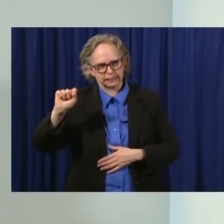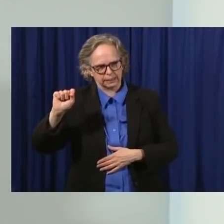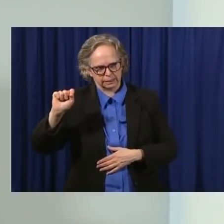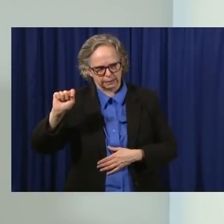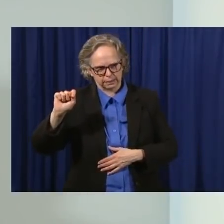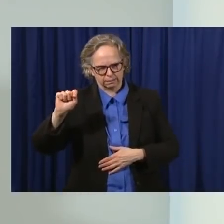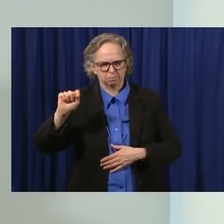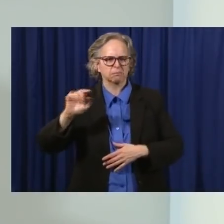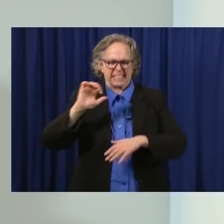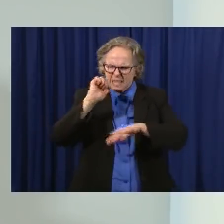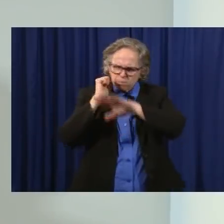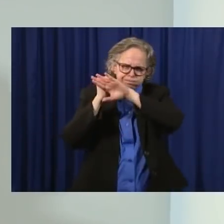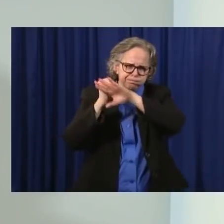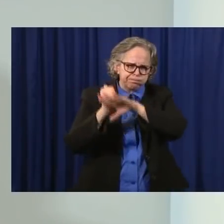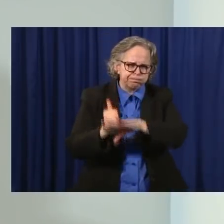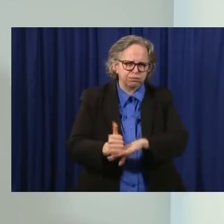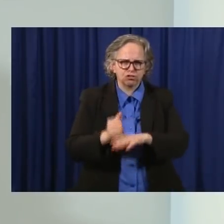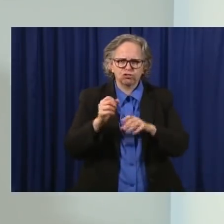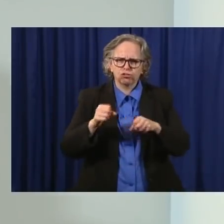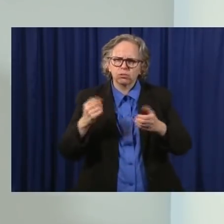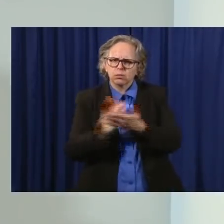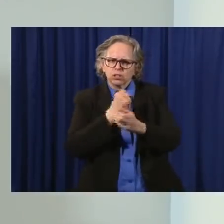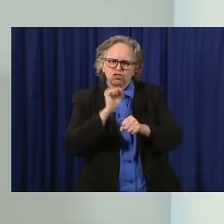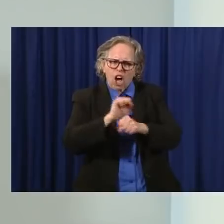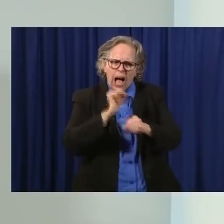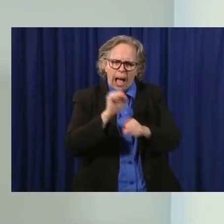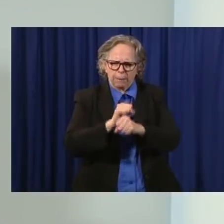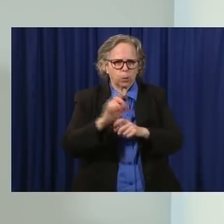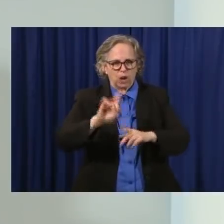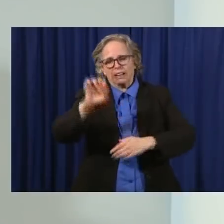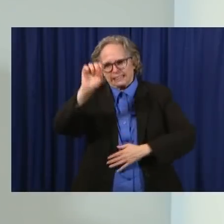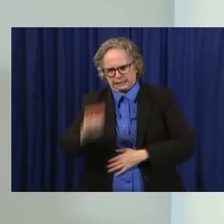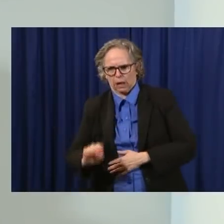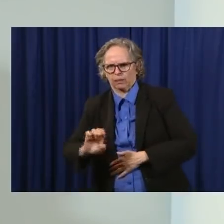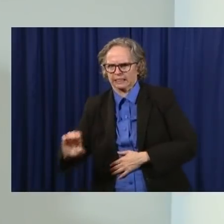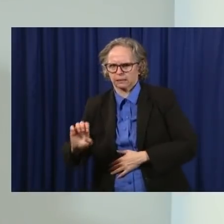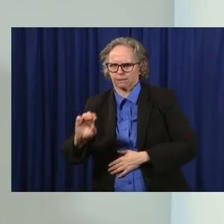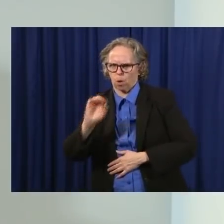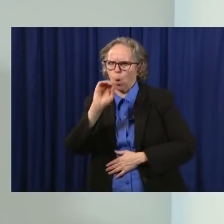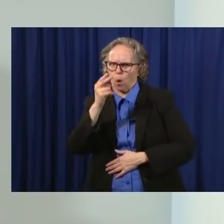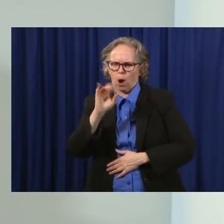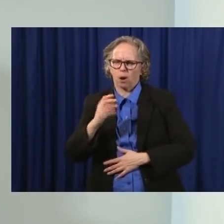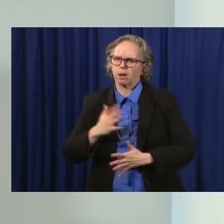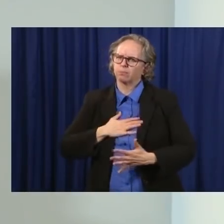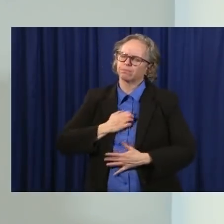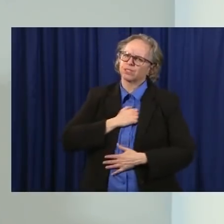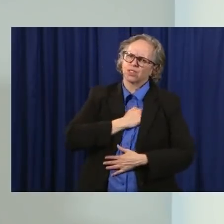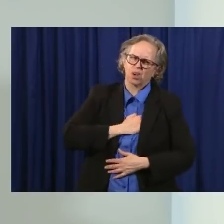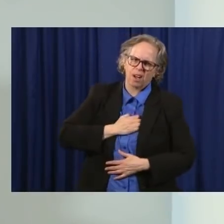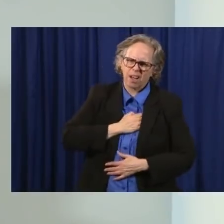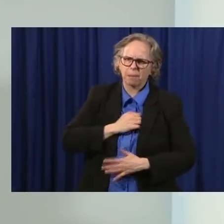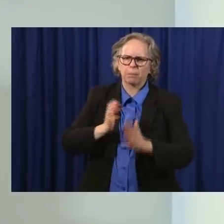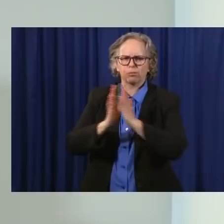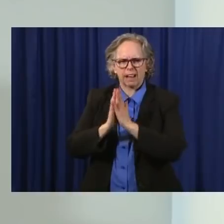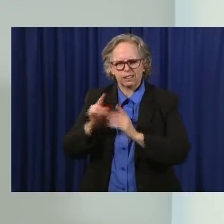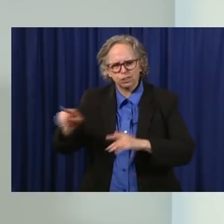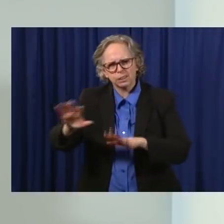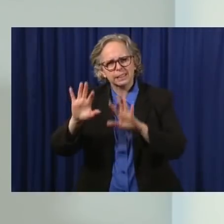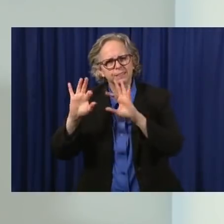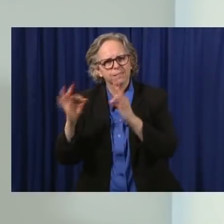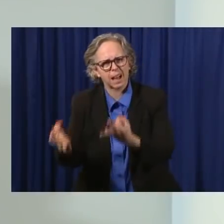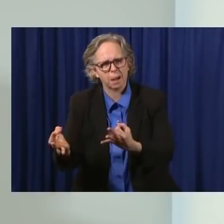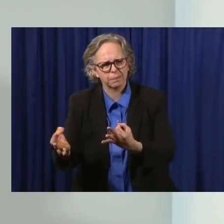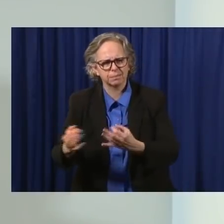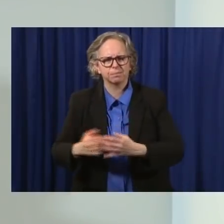in southeast Ohio. So just wanted to send my condolences and prayers to his family and those who loved